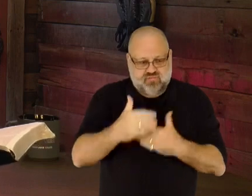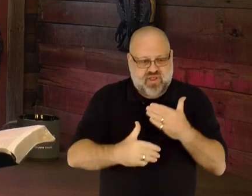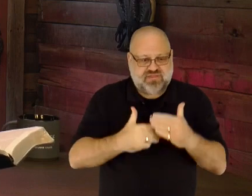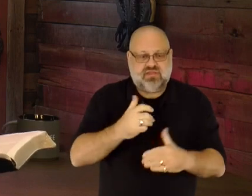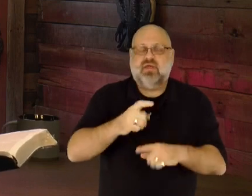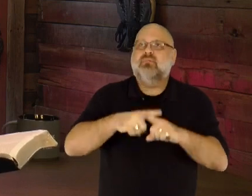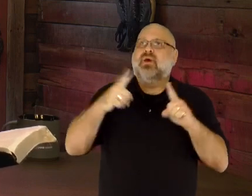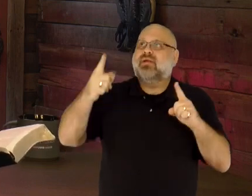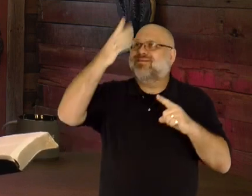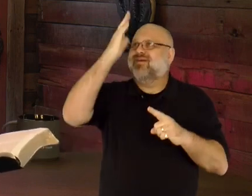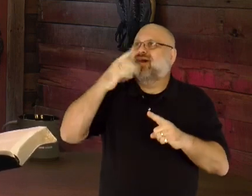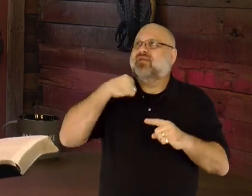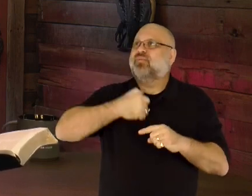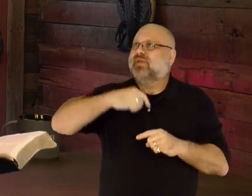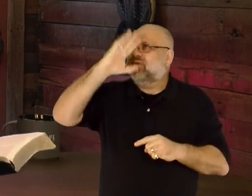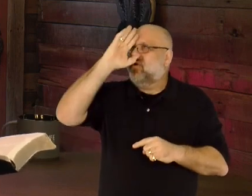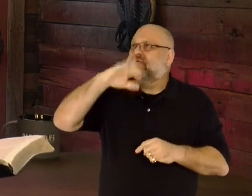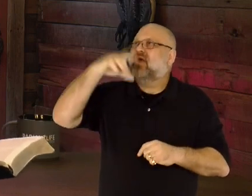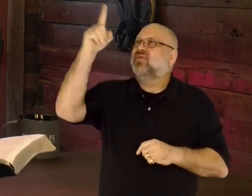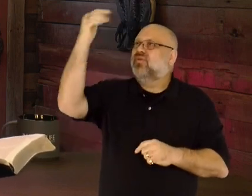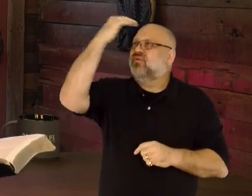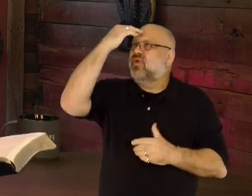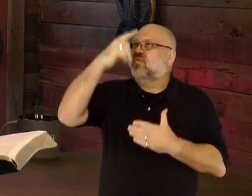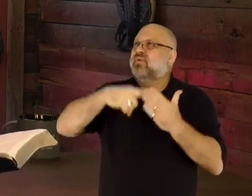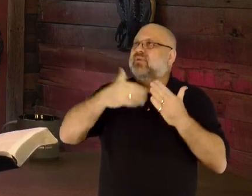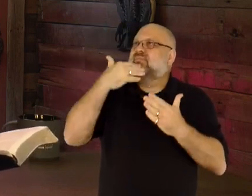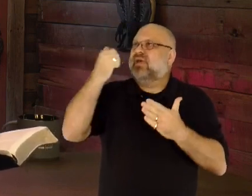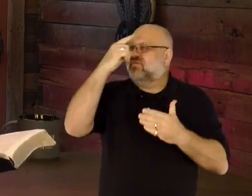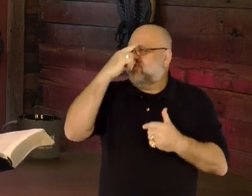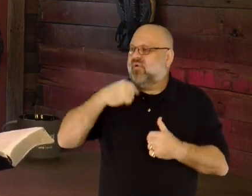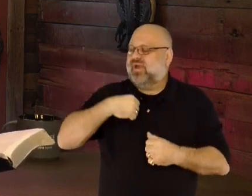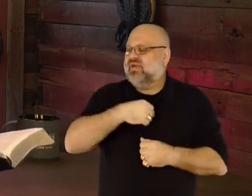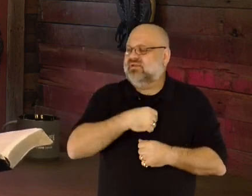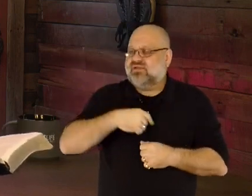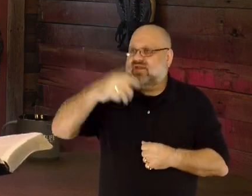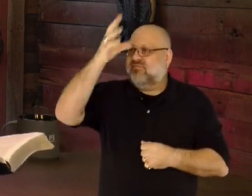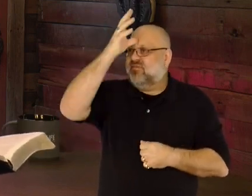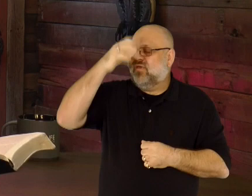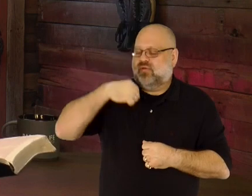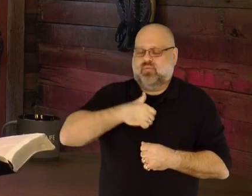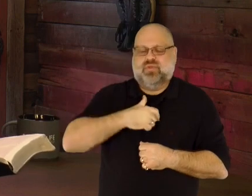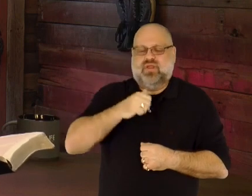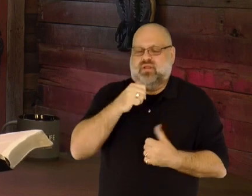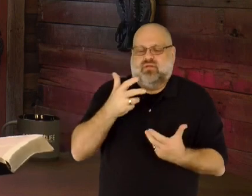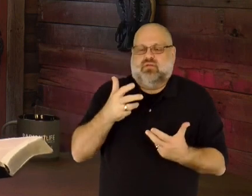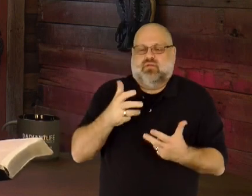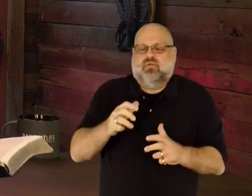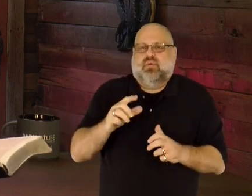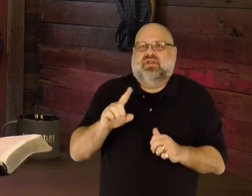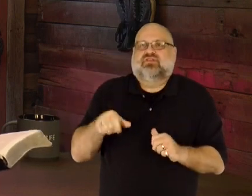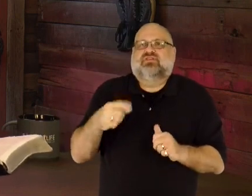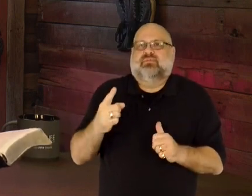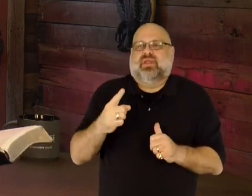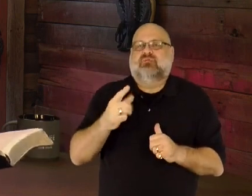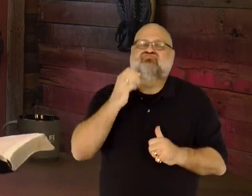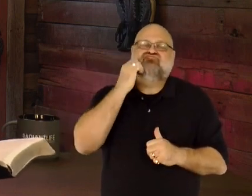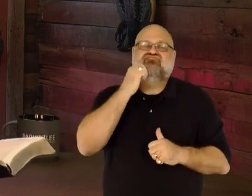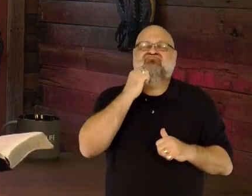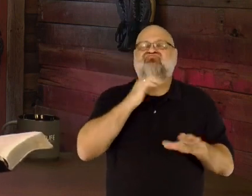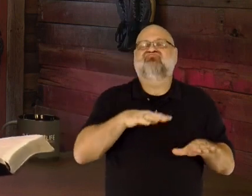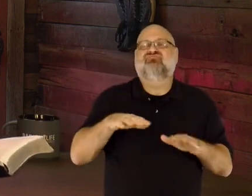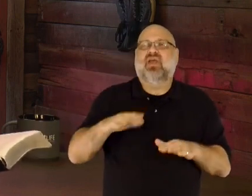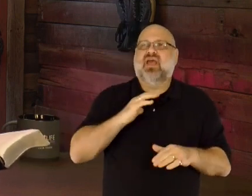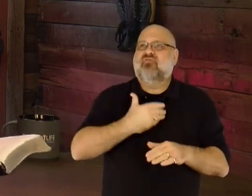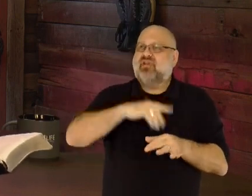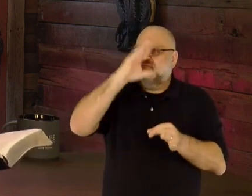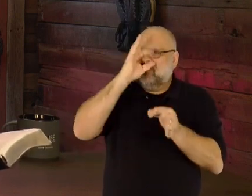God, we know that you know what's best for us. And Father, we don't just want to be casual in our faith. We want to be